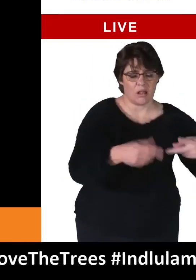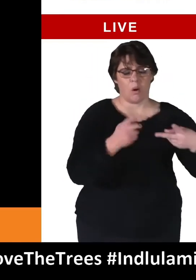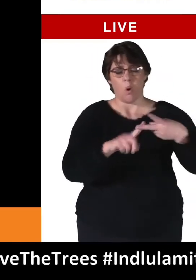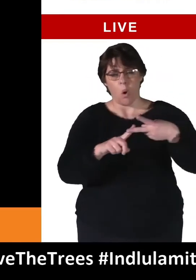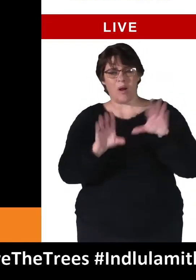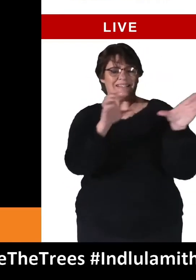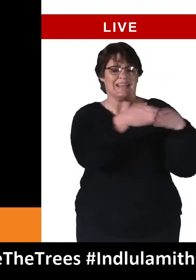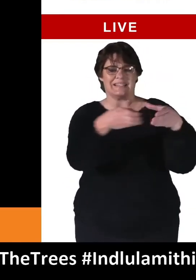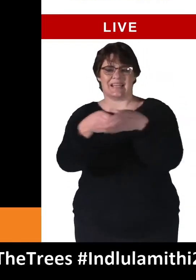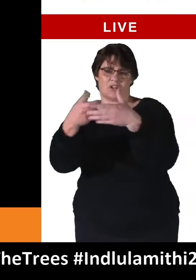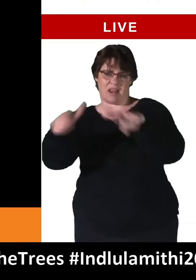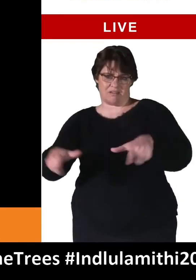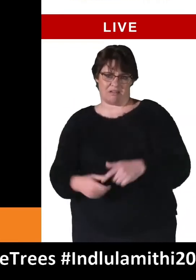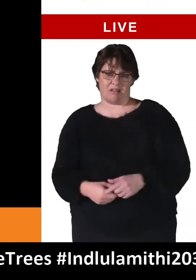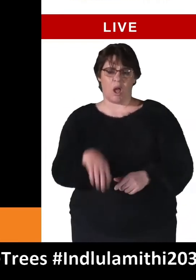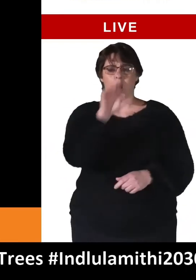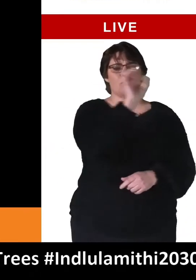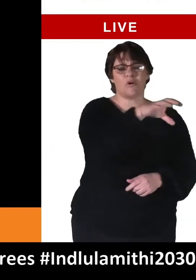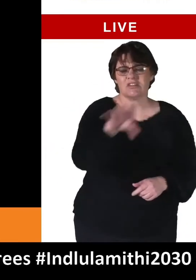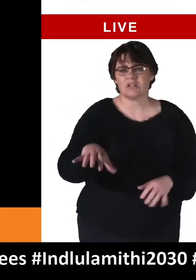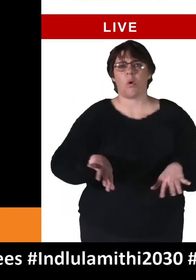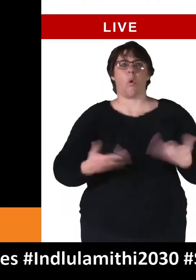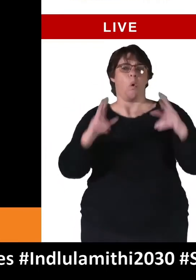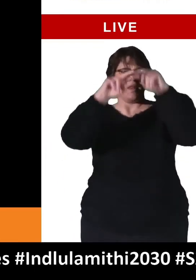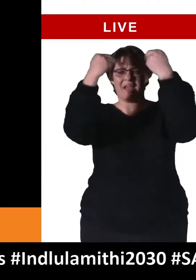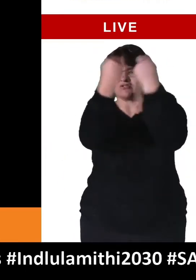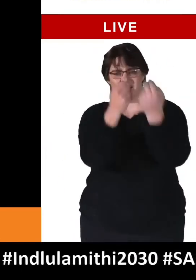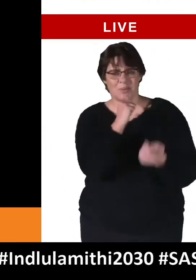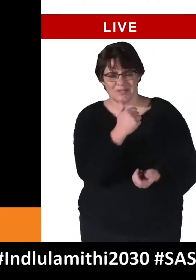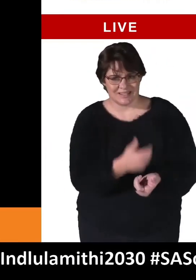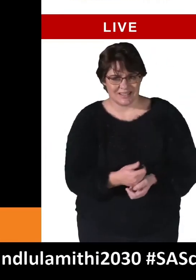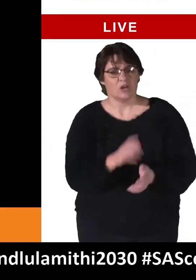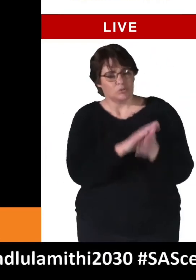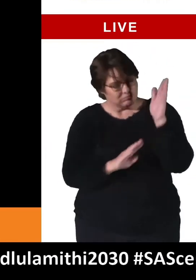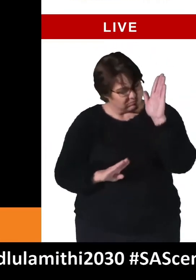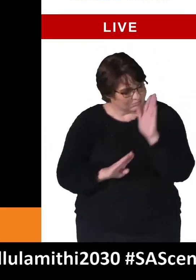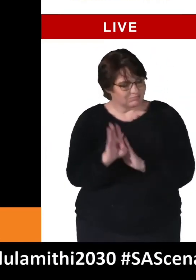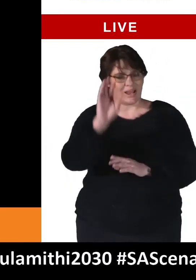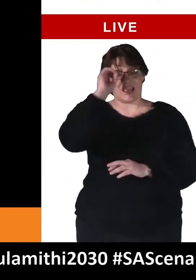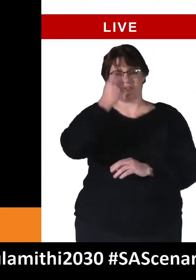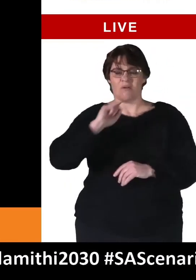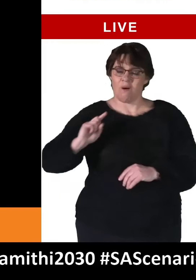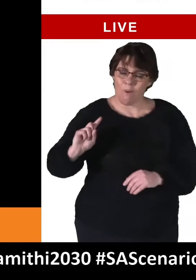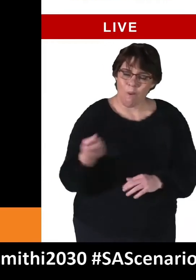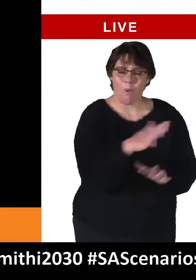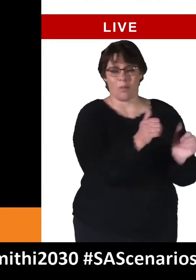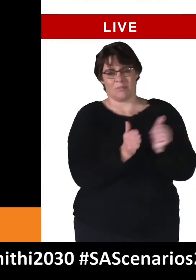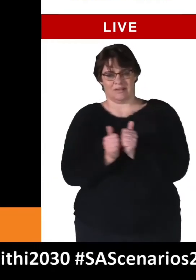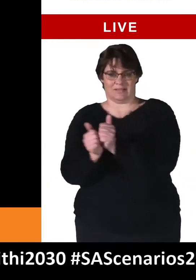at sectorial level, provincially or nationally, to promote the interest of all